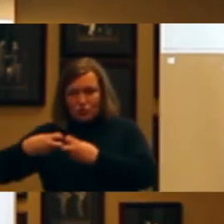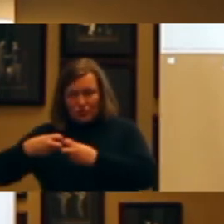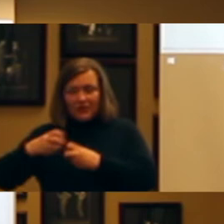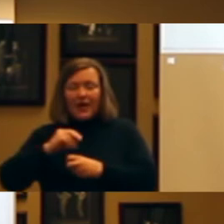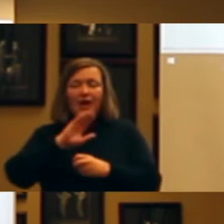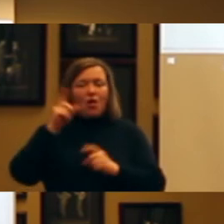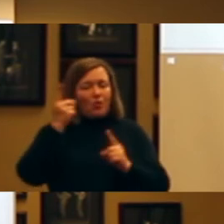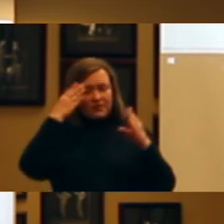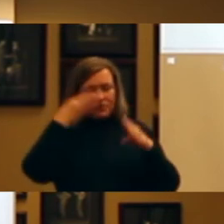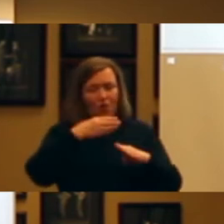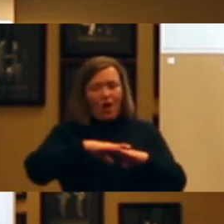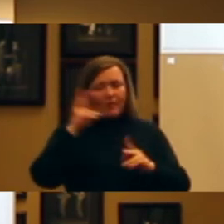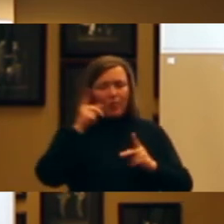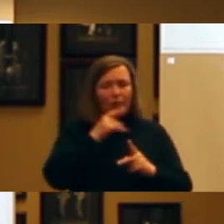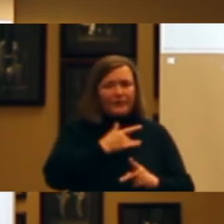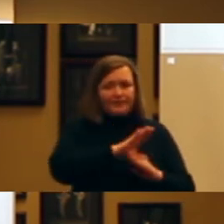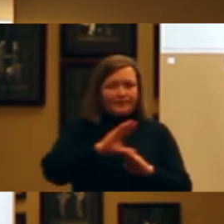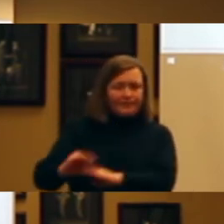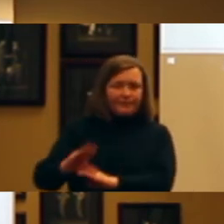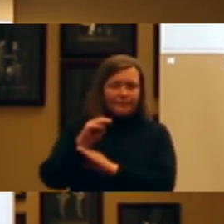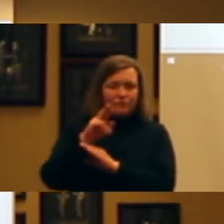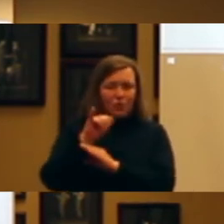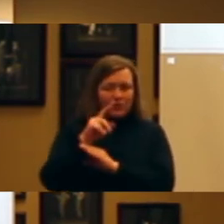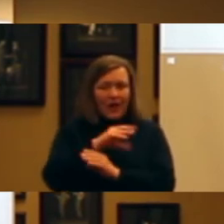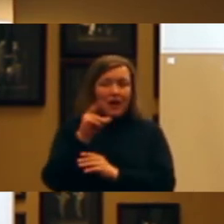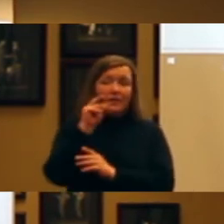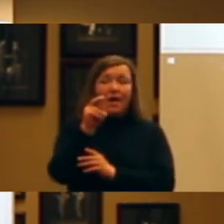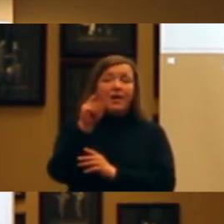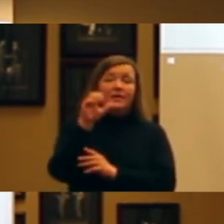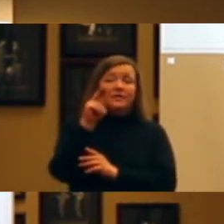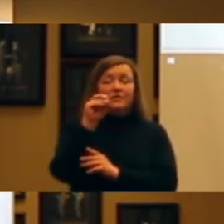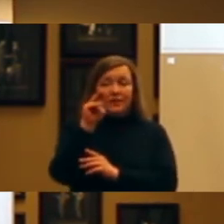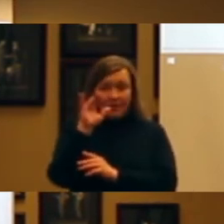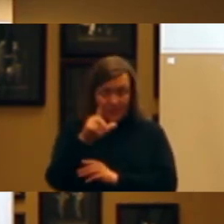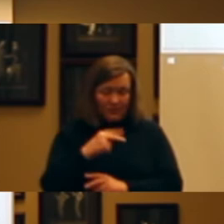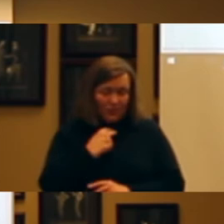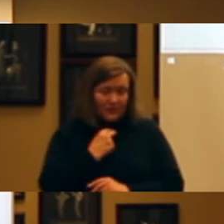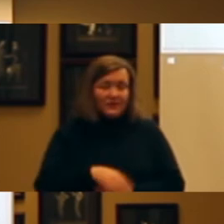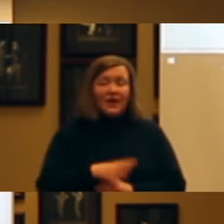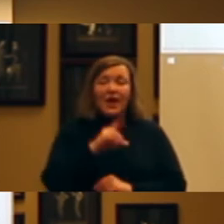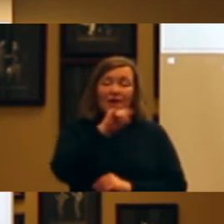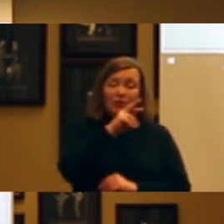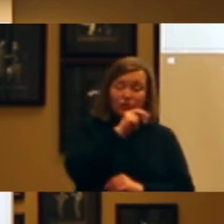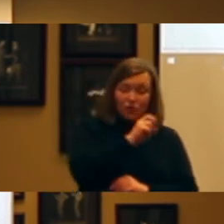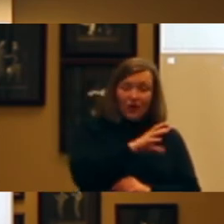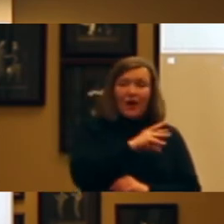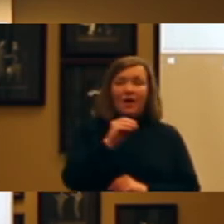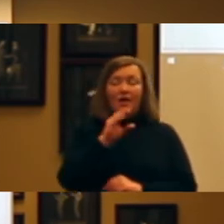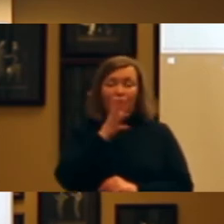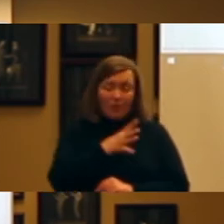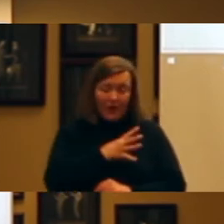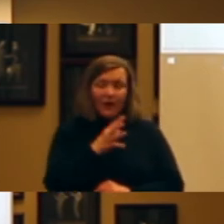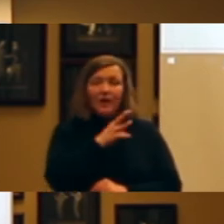always concentrated on the marginal, non-canonical voices, literature and culture of women and